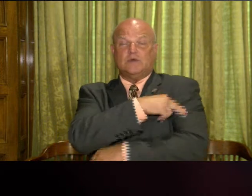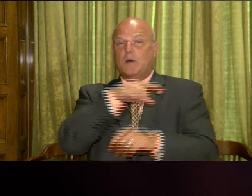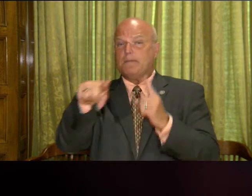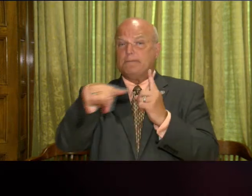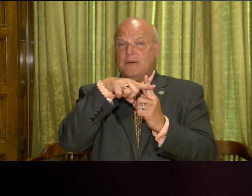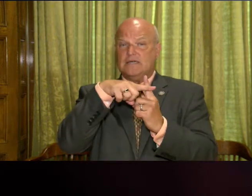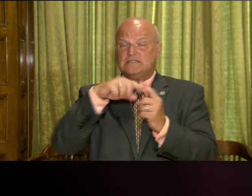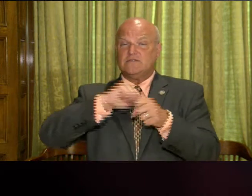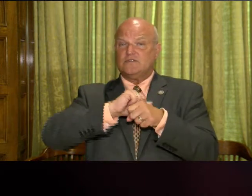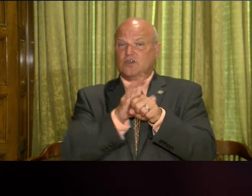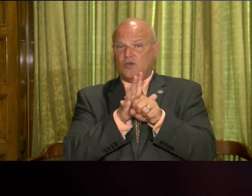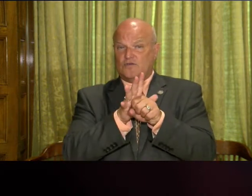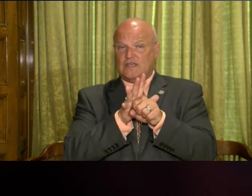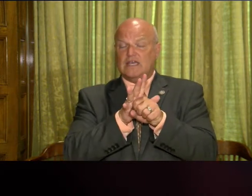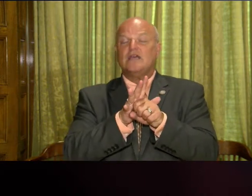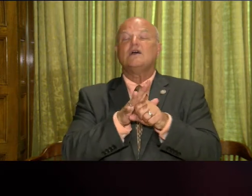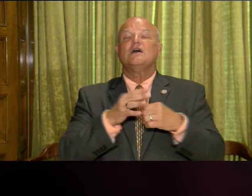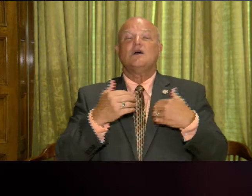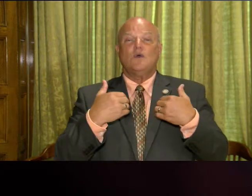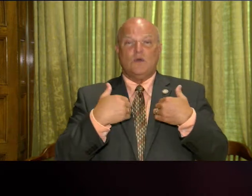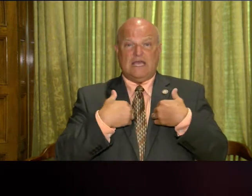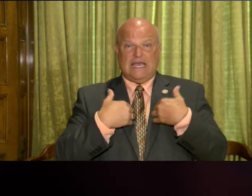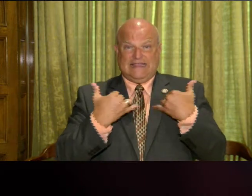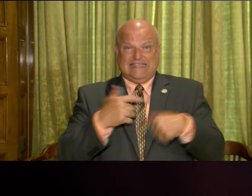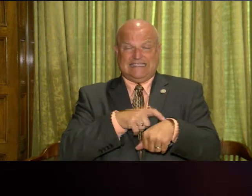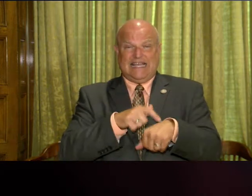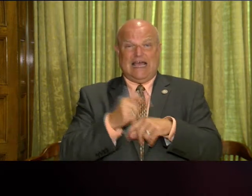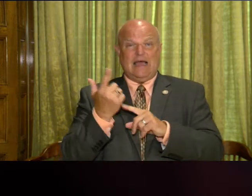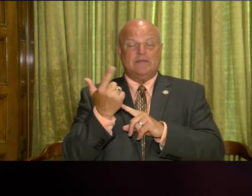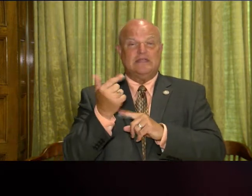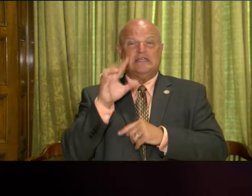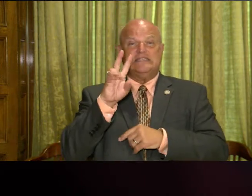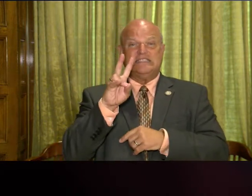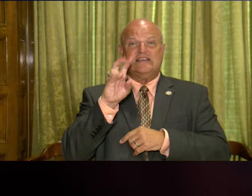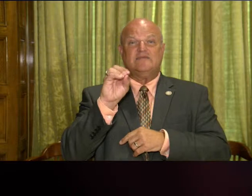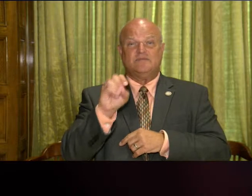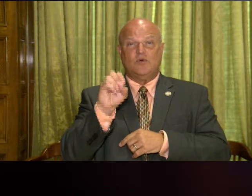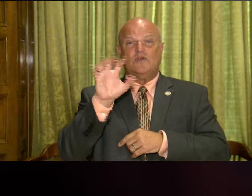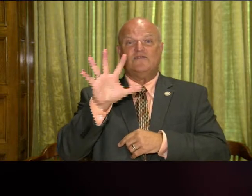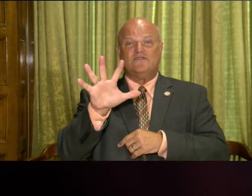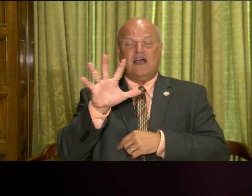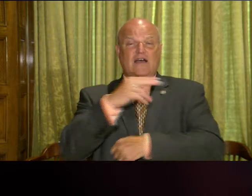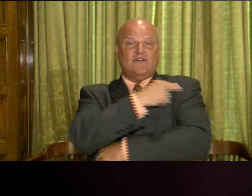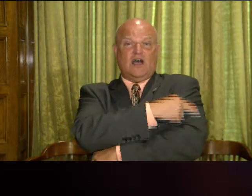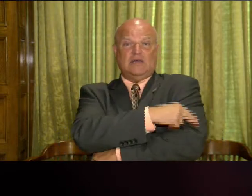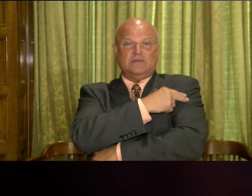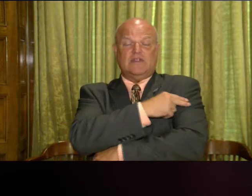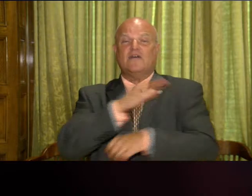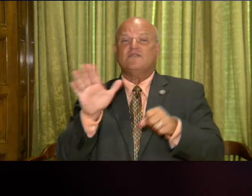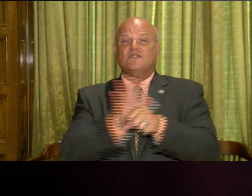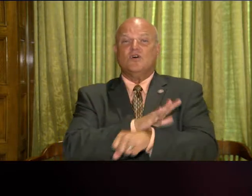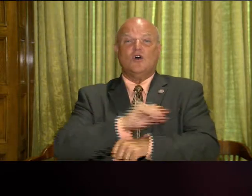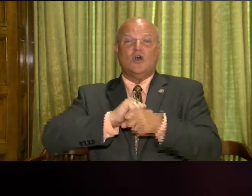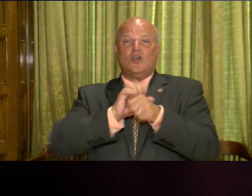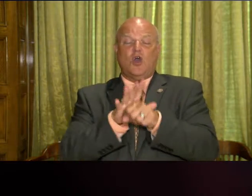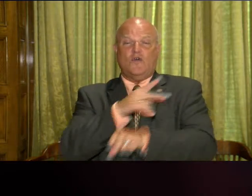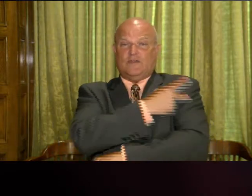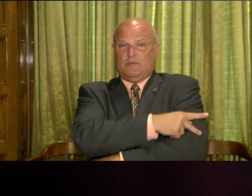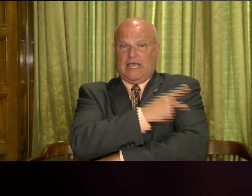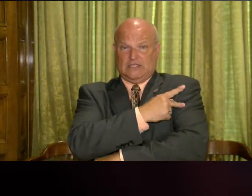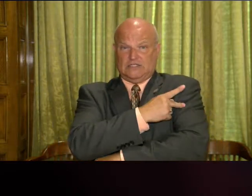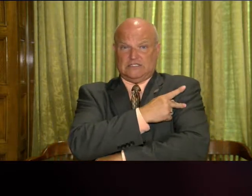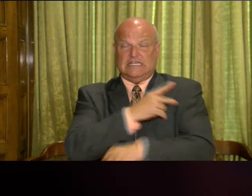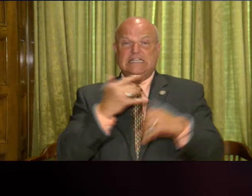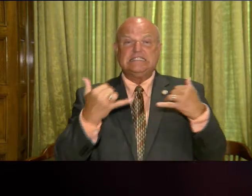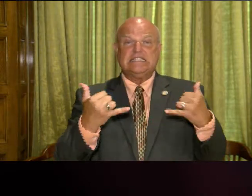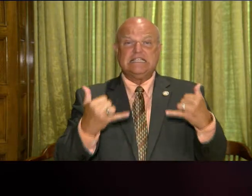for COVID-19, we did have this time last year 7.5% of our hospital beds were occupied by COVID patients.